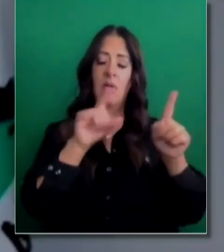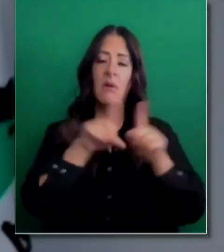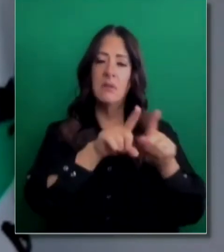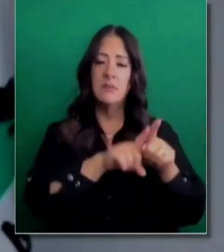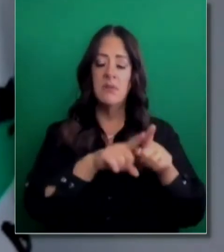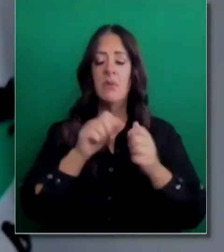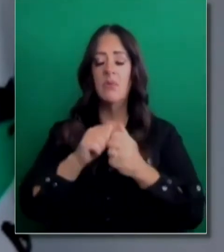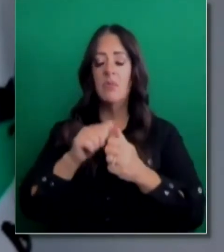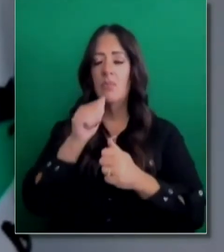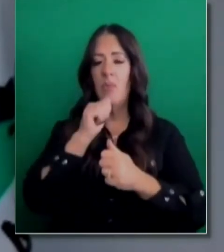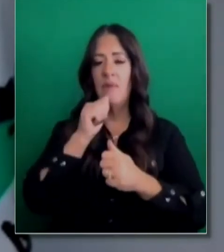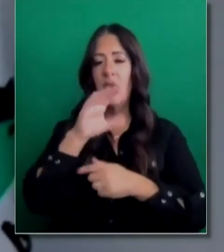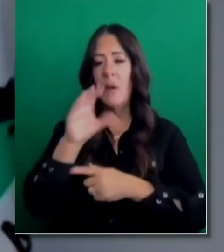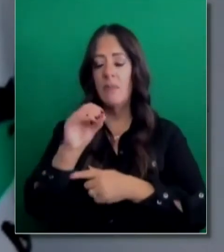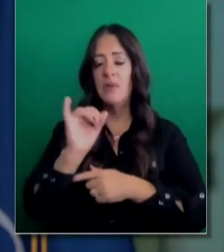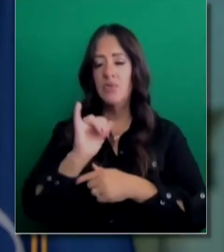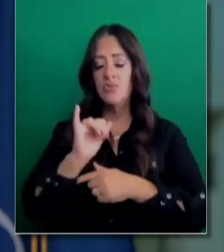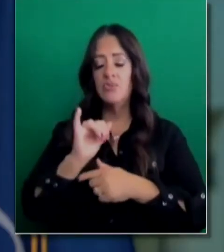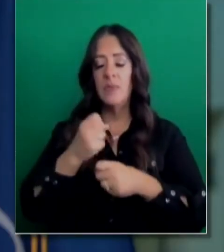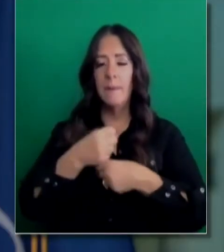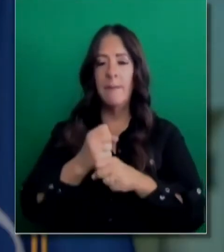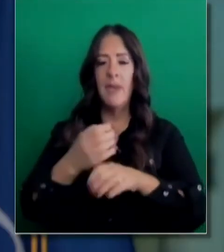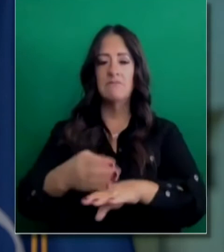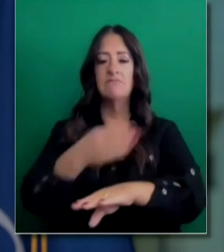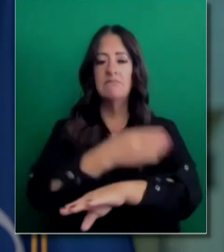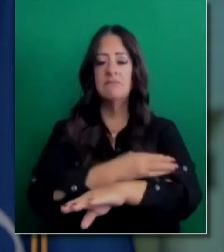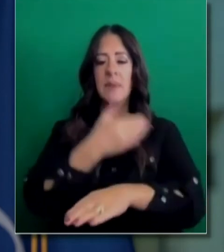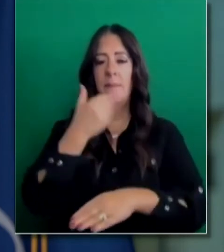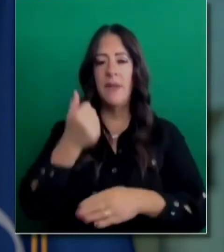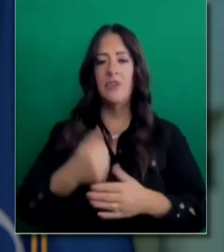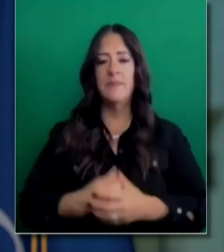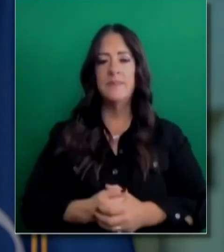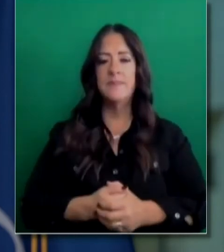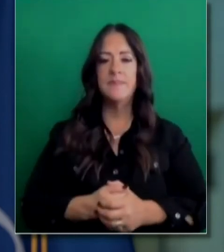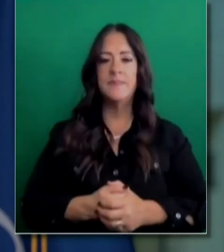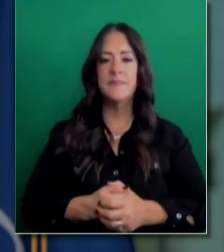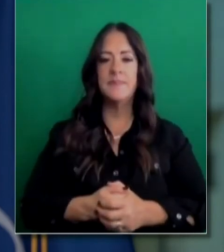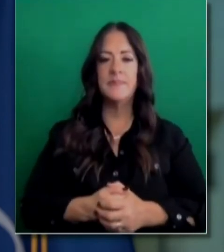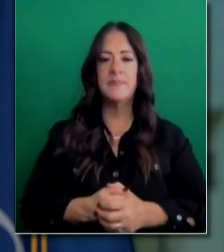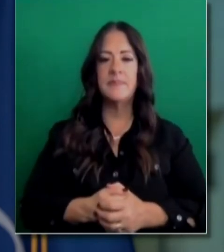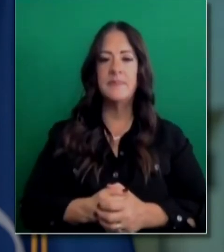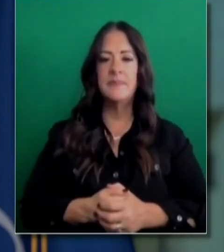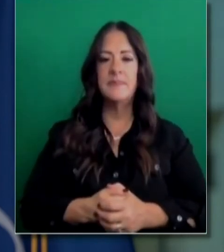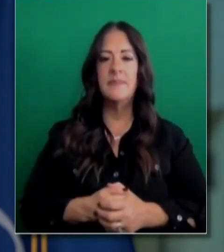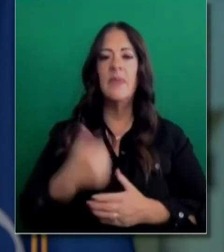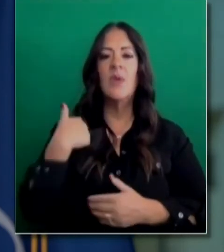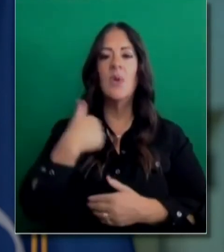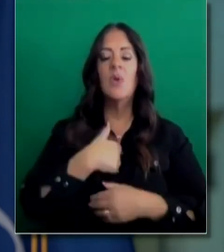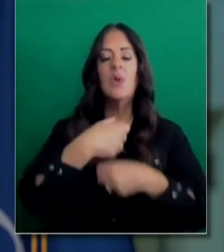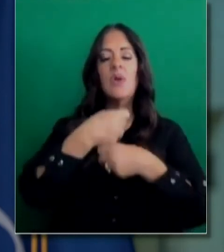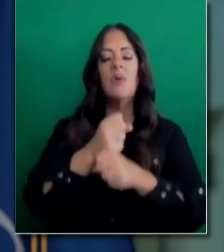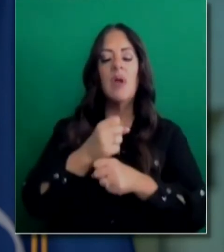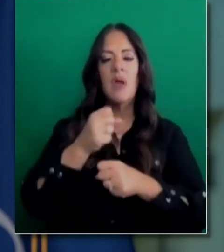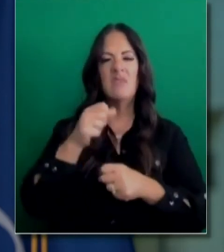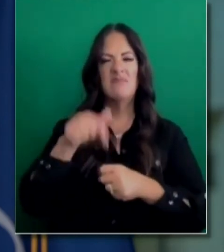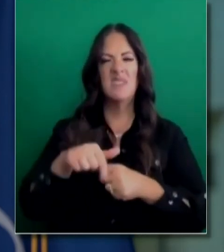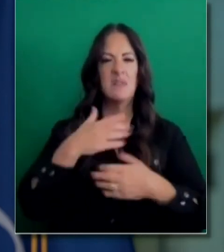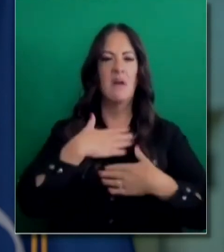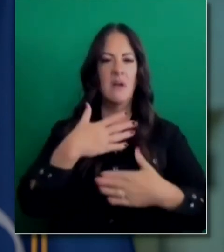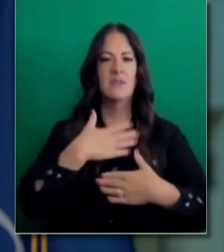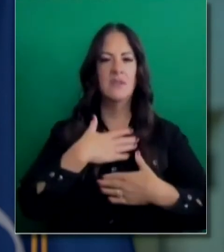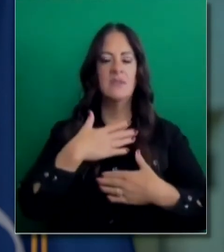situation better. I'll just remind folks, we created this oxygen work group many weeks ago to address the issue related to demand.